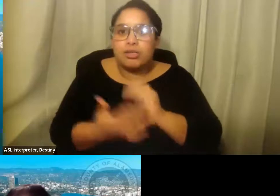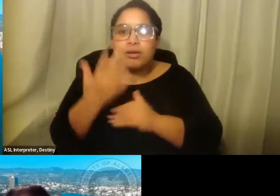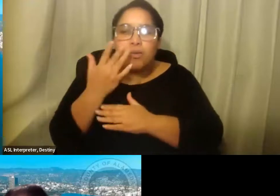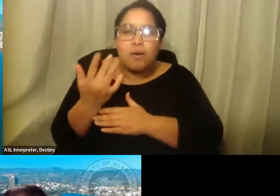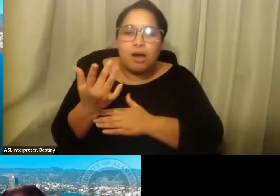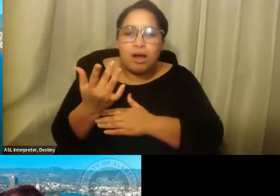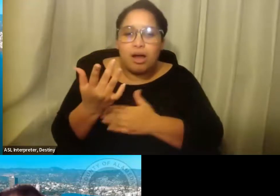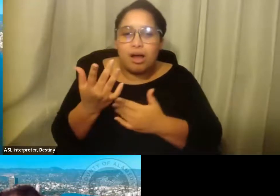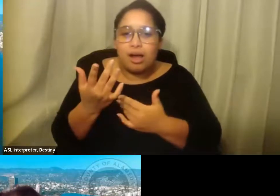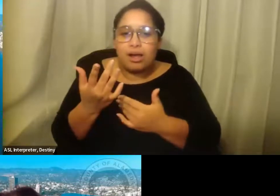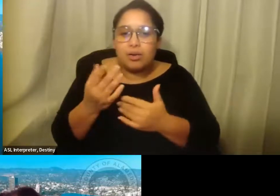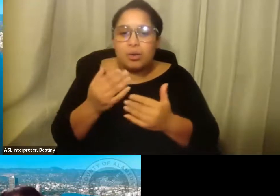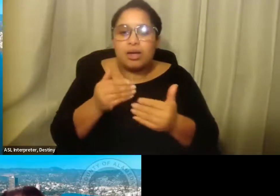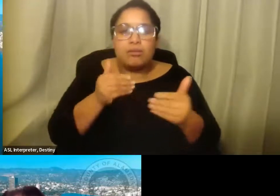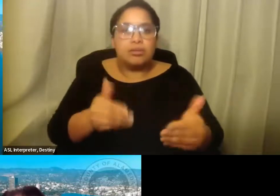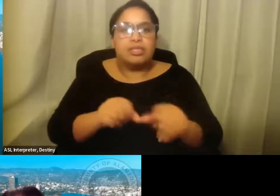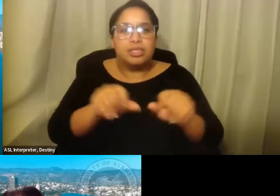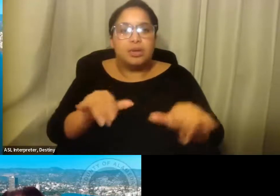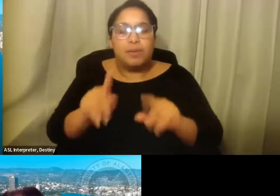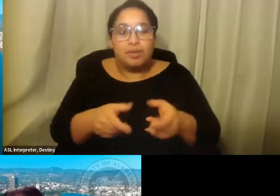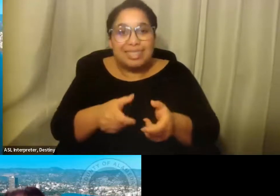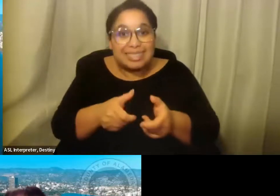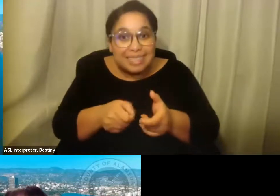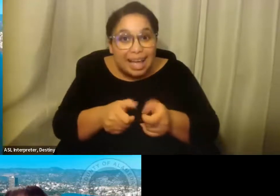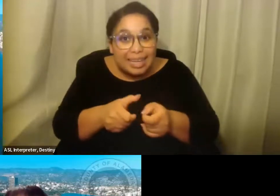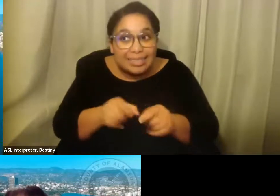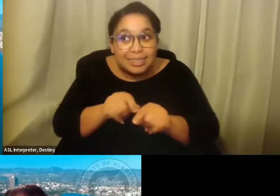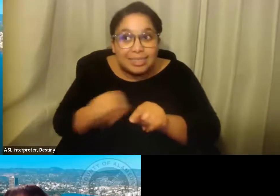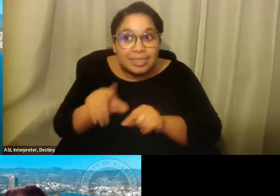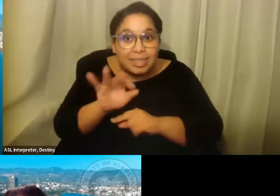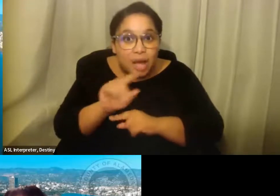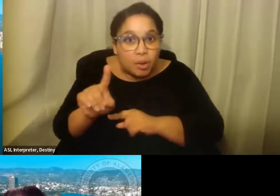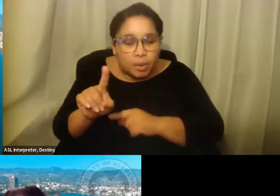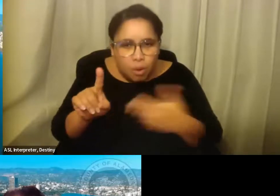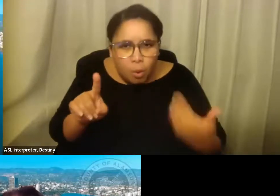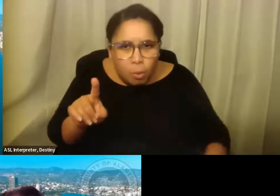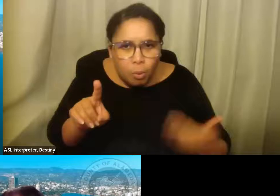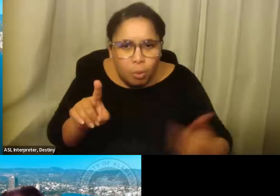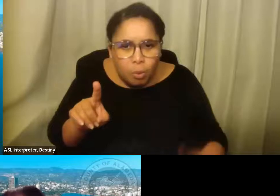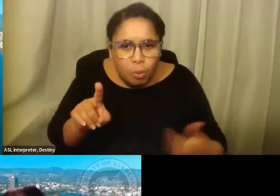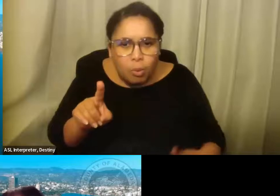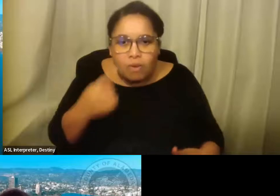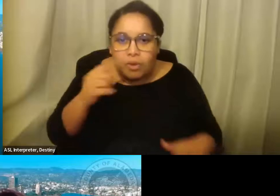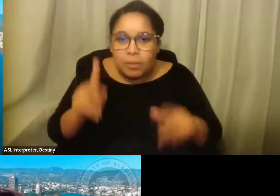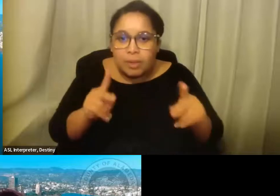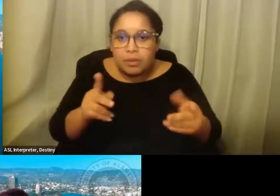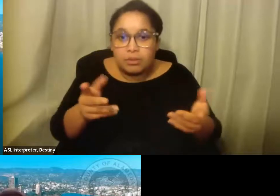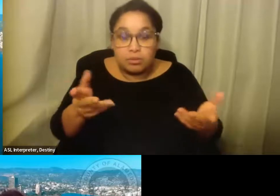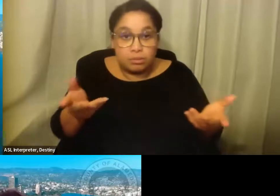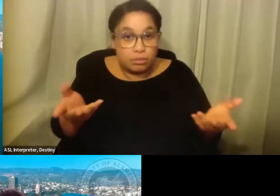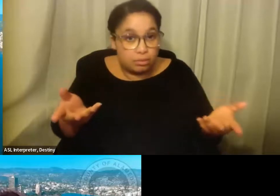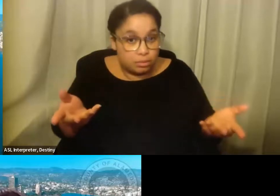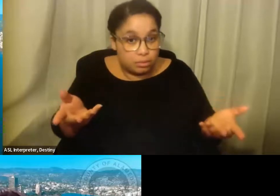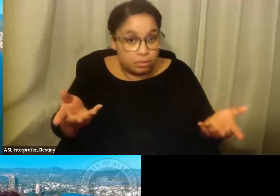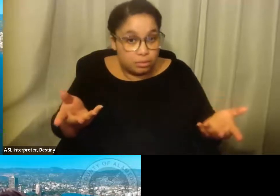system where people can actually text 911. And that's huge, especially for people,